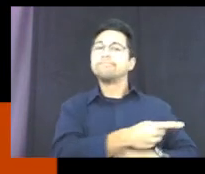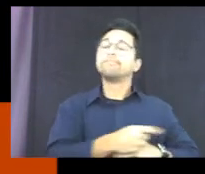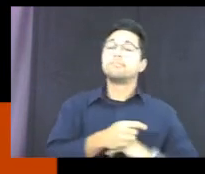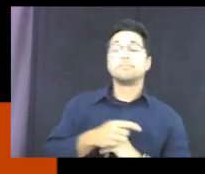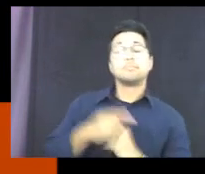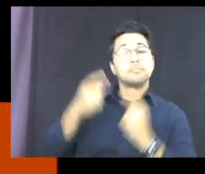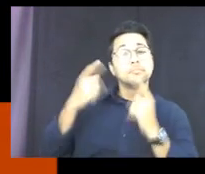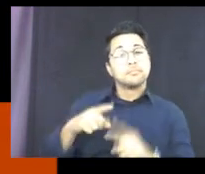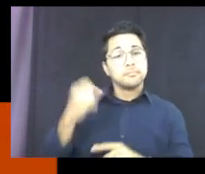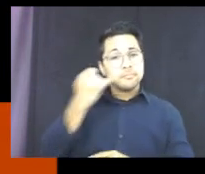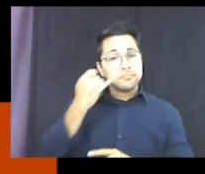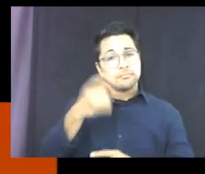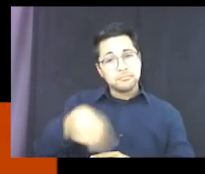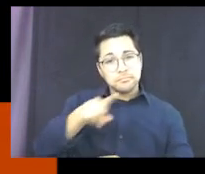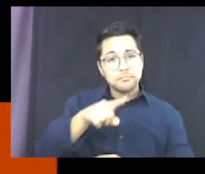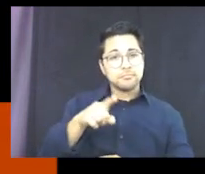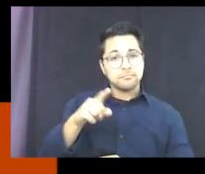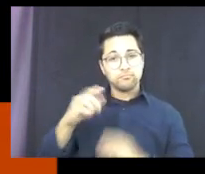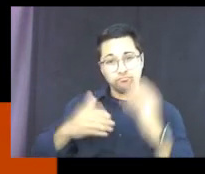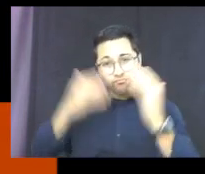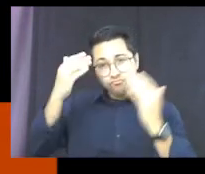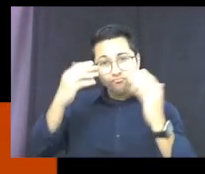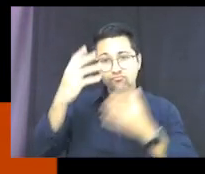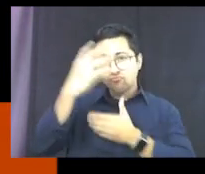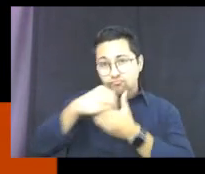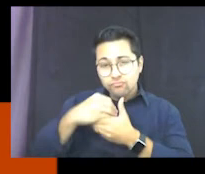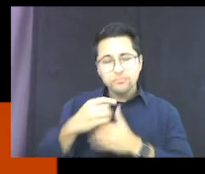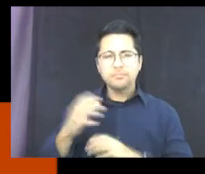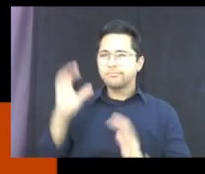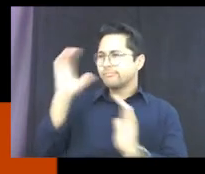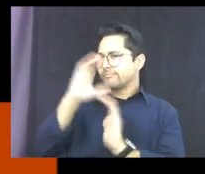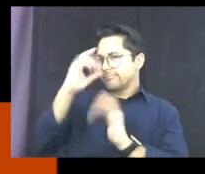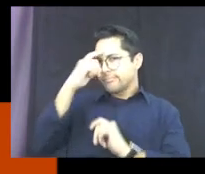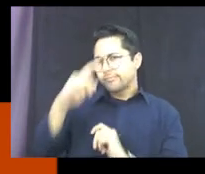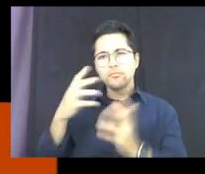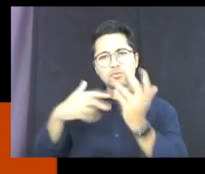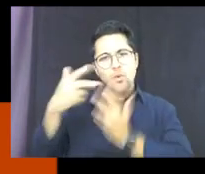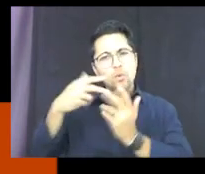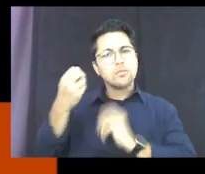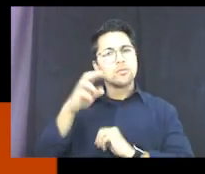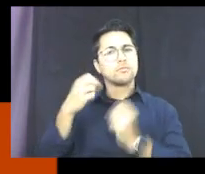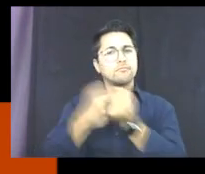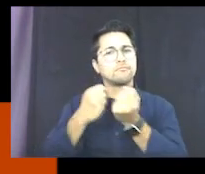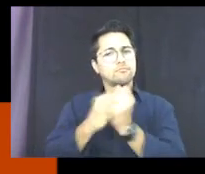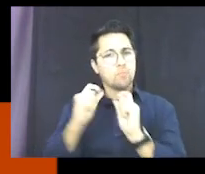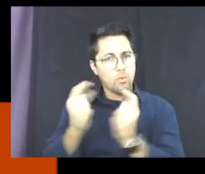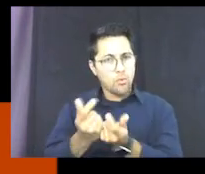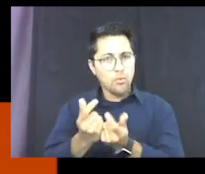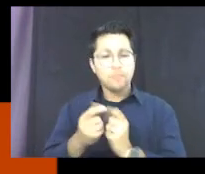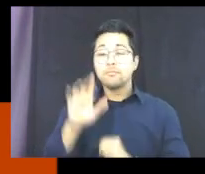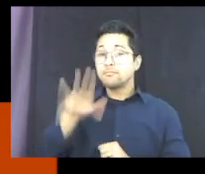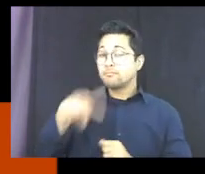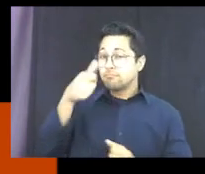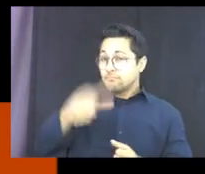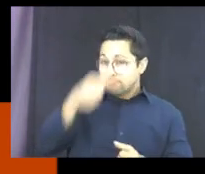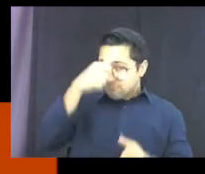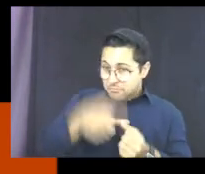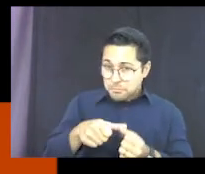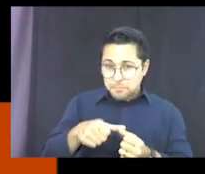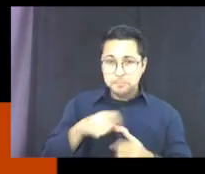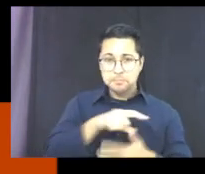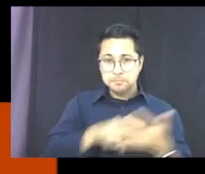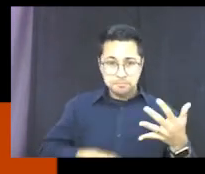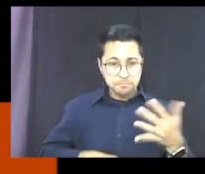When you are an autistic adult looking for a social or support group to join, remember the